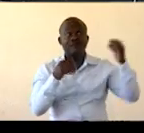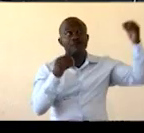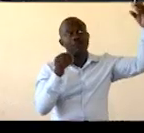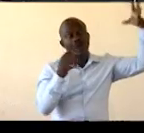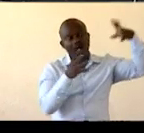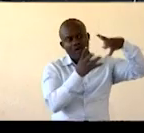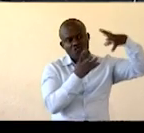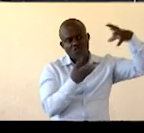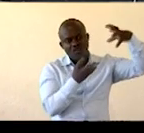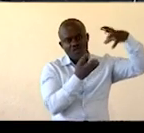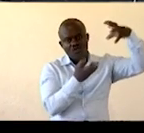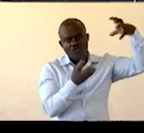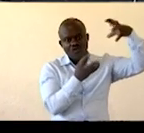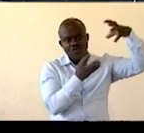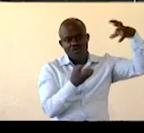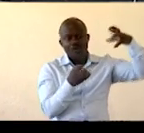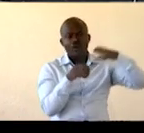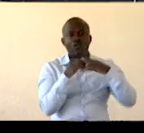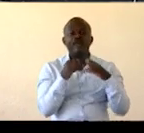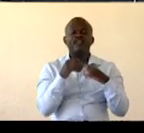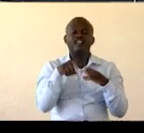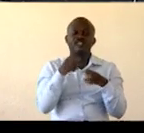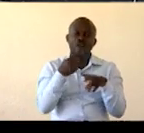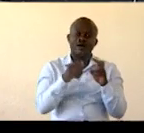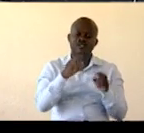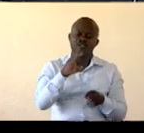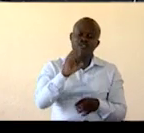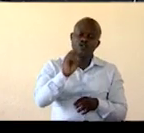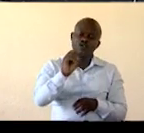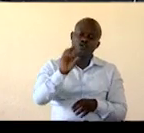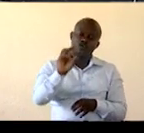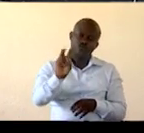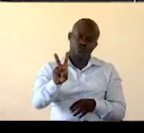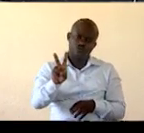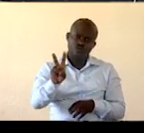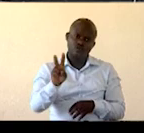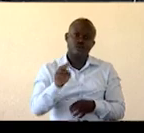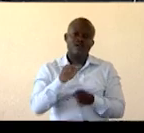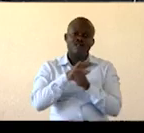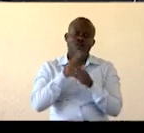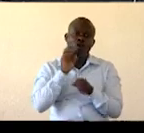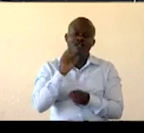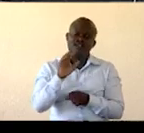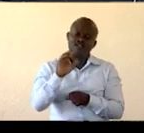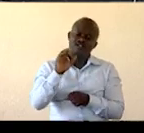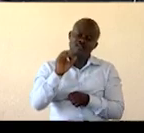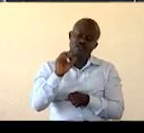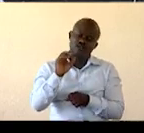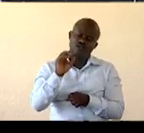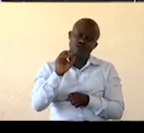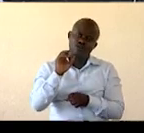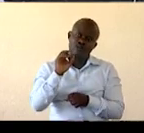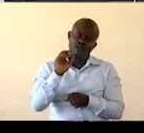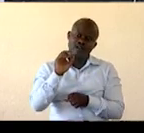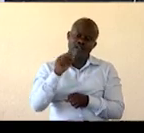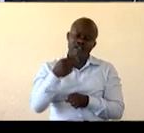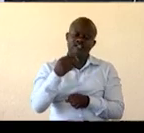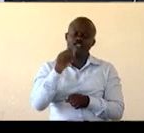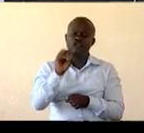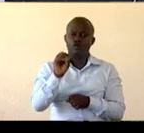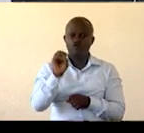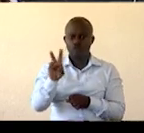we need carbon dioxide, there's need for water, sunlight, and